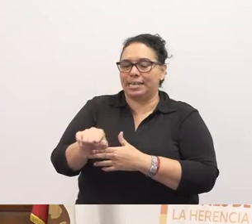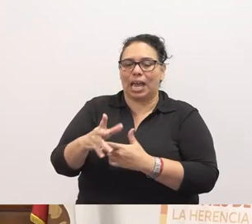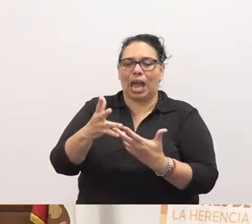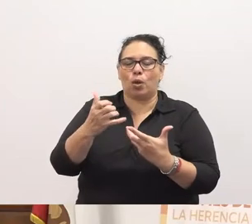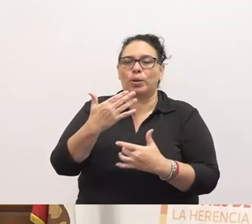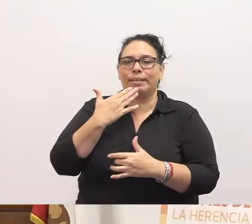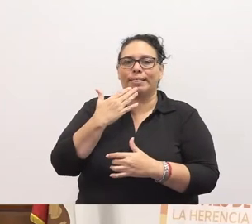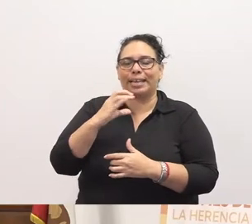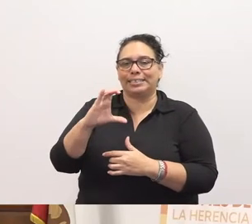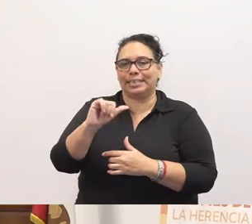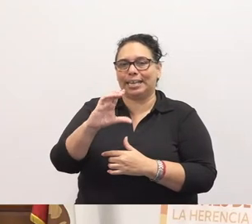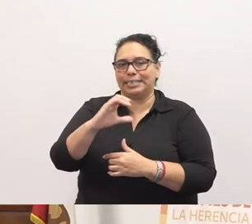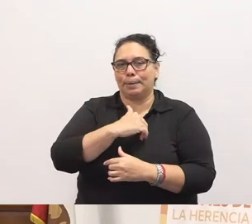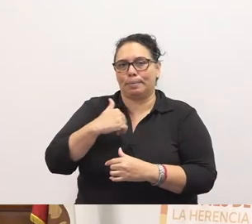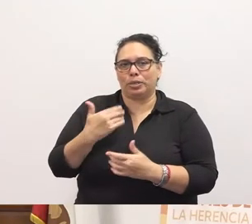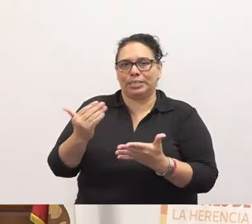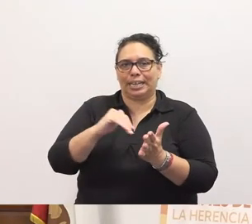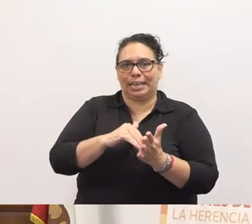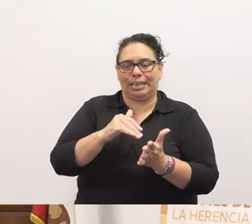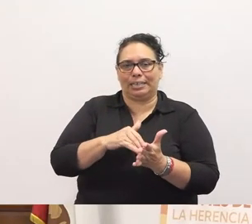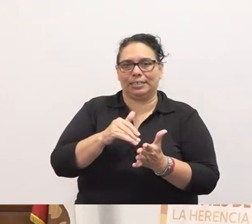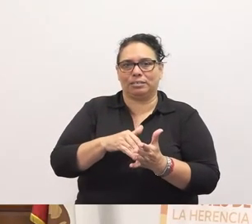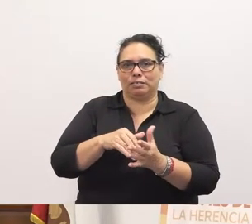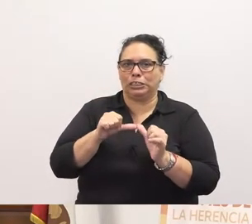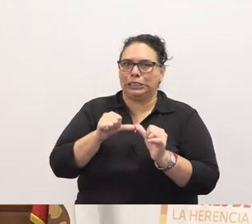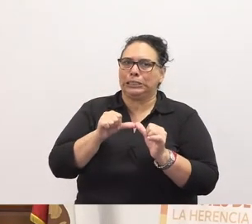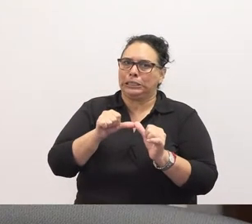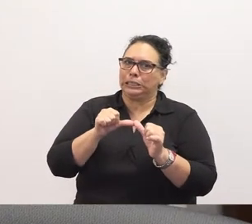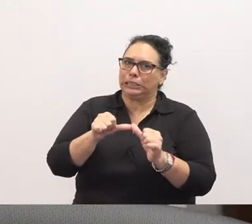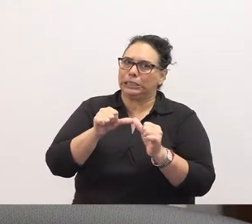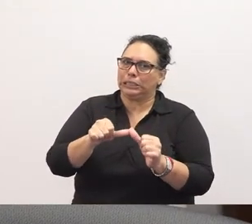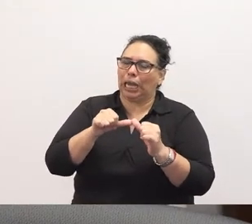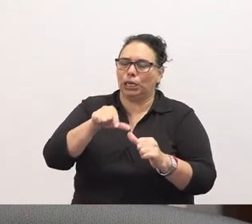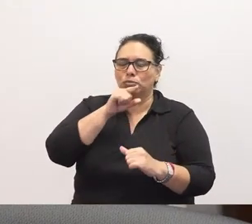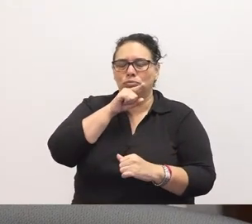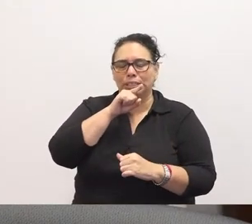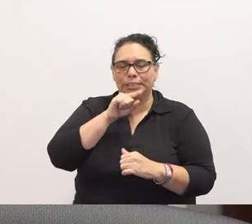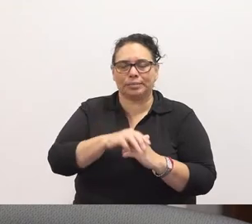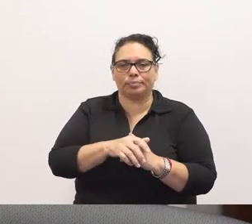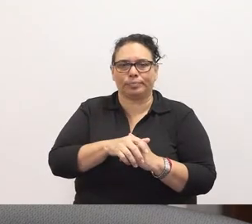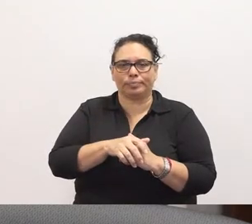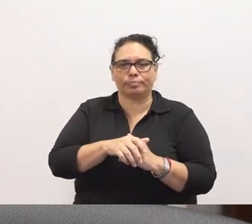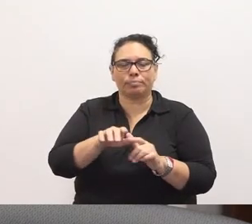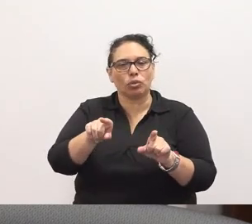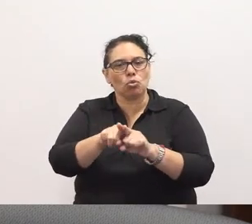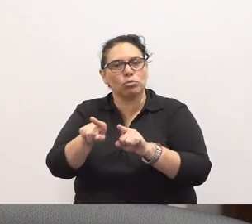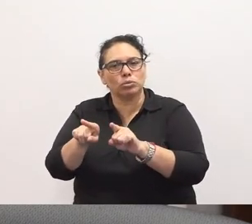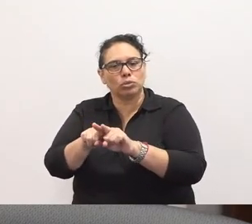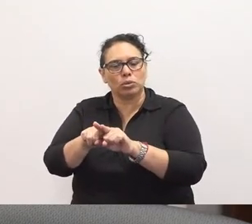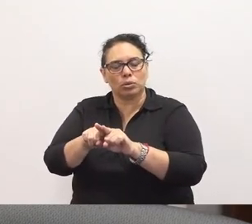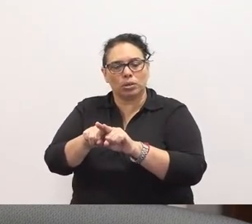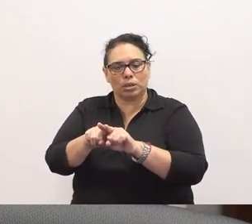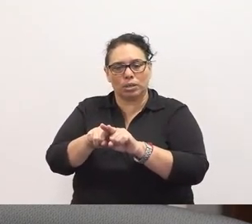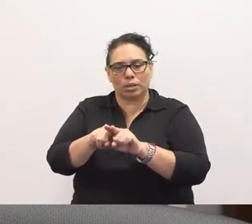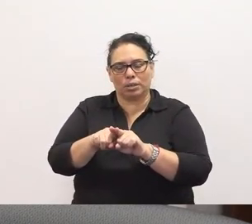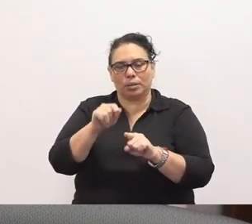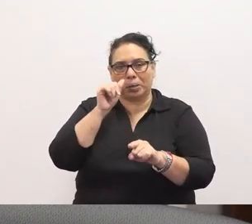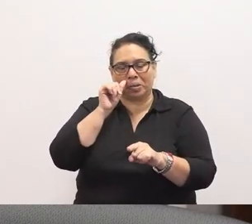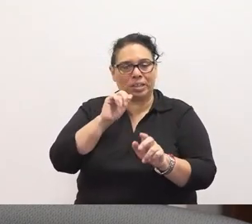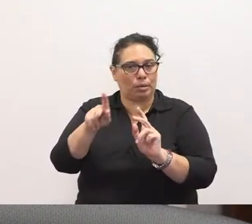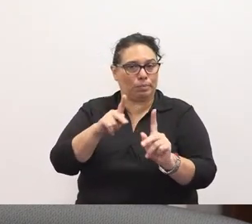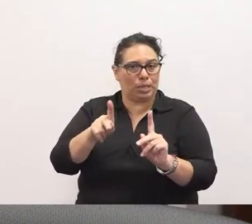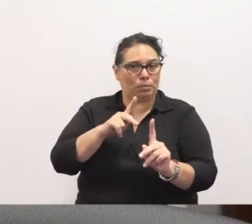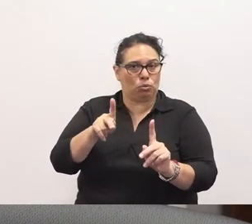CAC members again for sticking with it, really. And so in addition to the ones that were able to